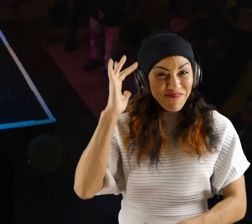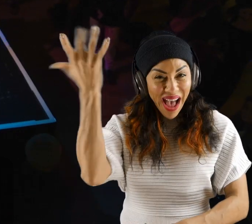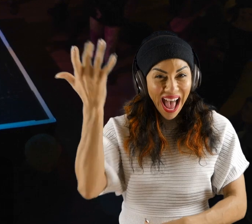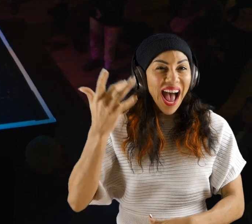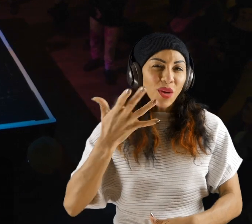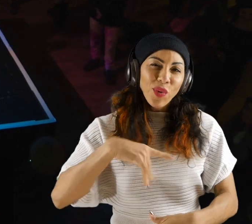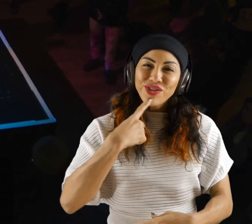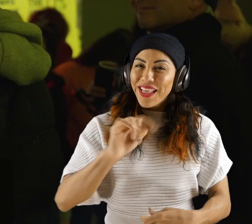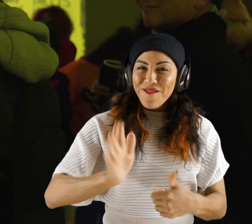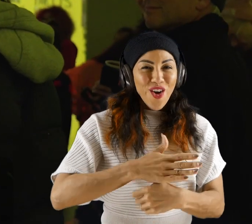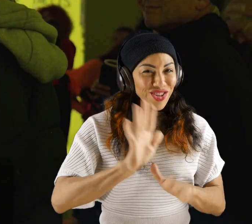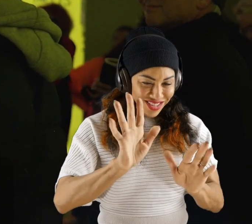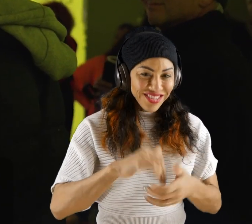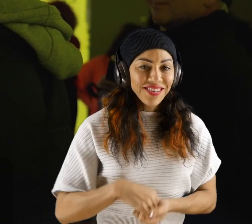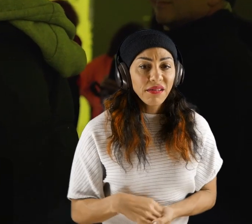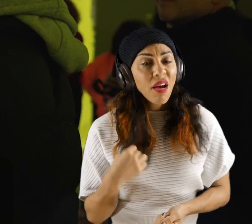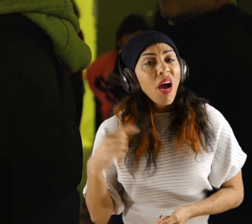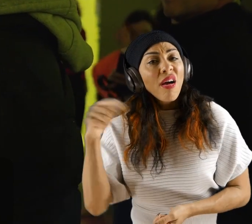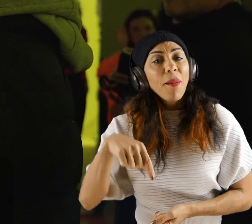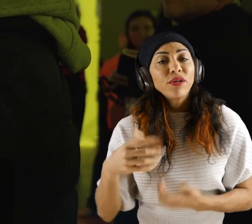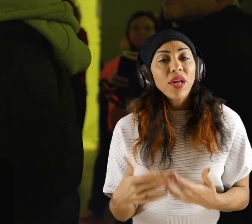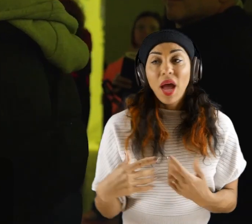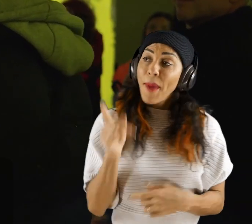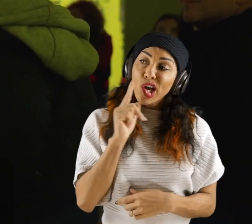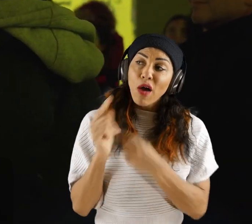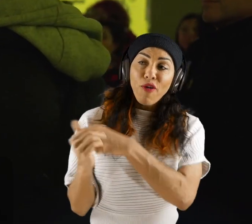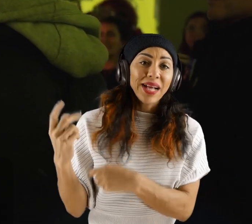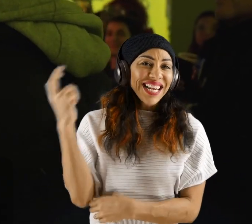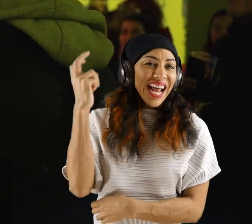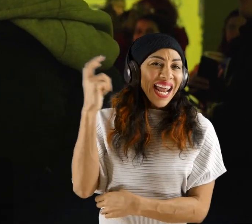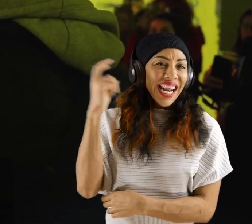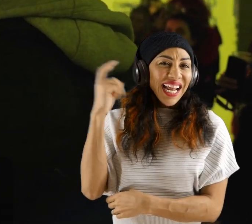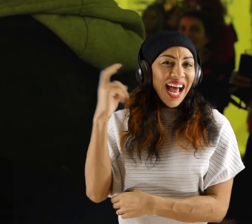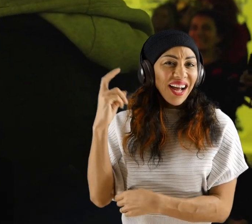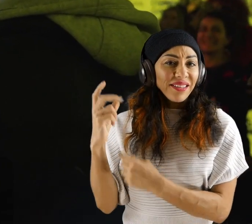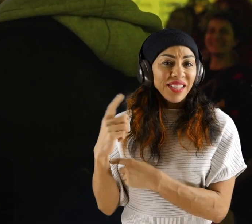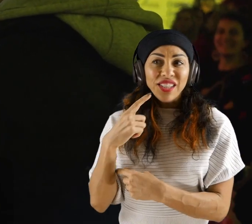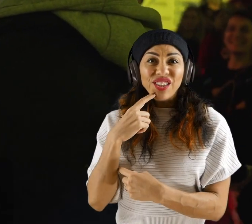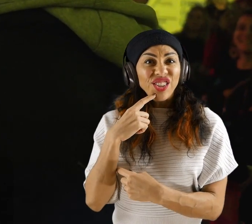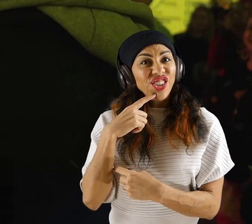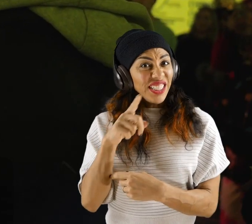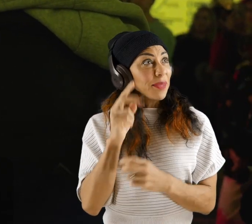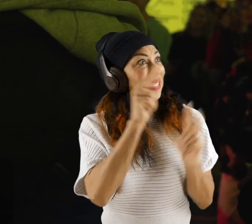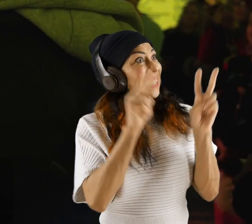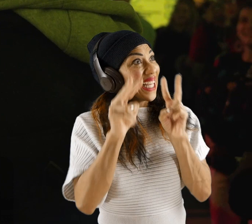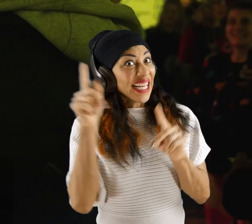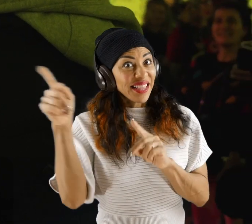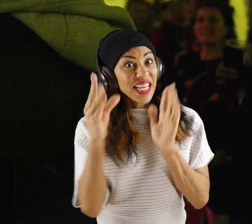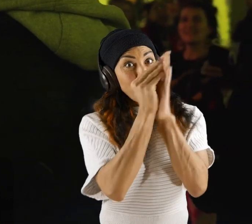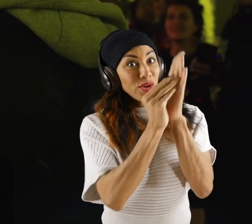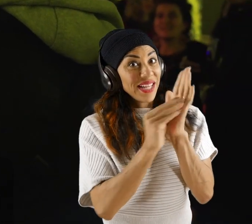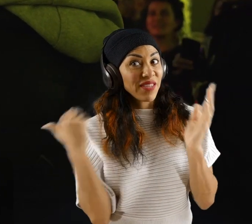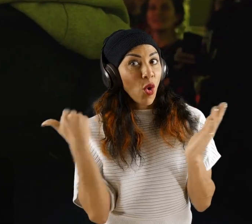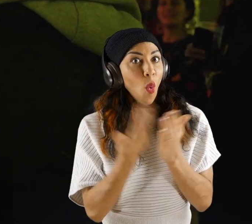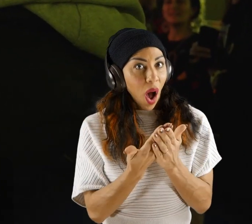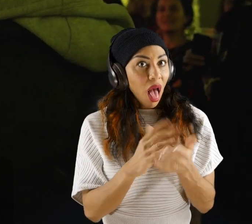So coming here today, my girlfriend's getting on to me because she's been saying most of these post-it notes for a while. But the main problem that I've got is, so I've got